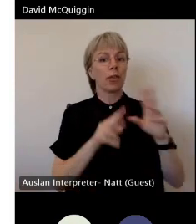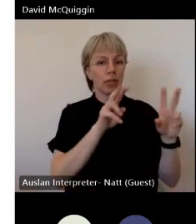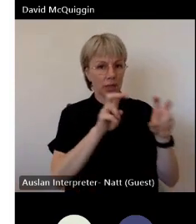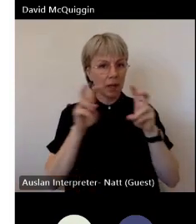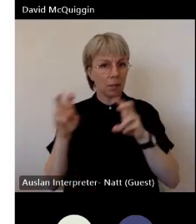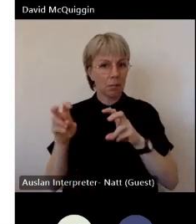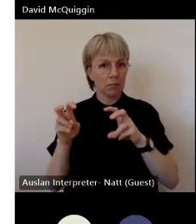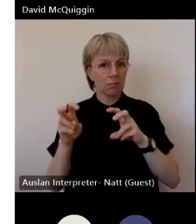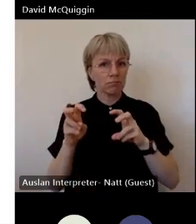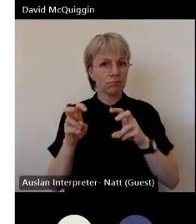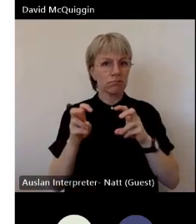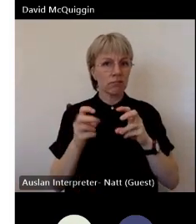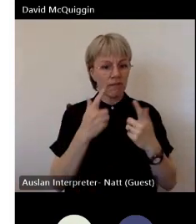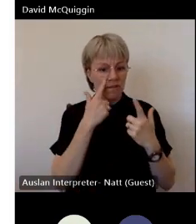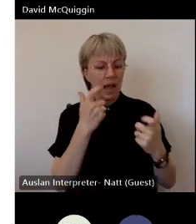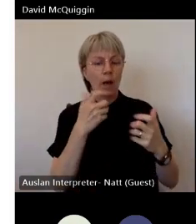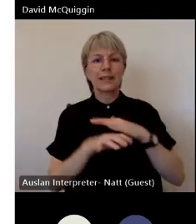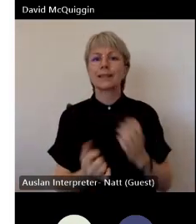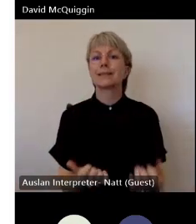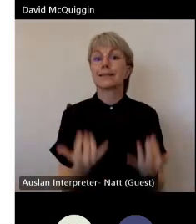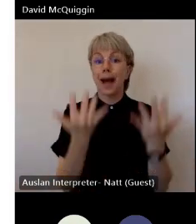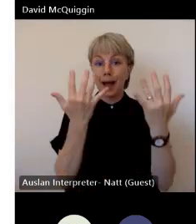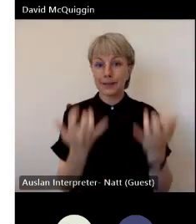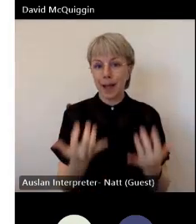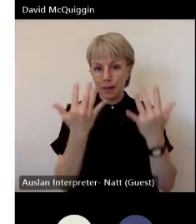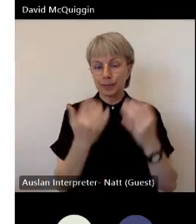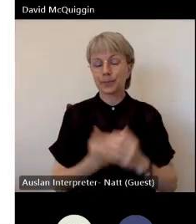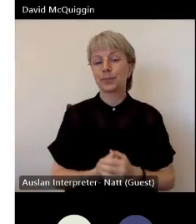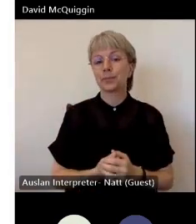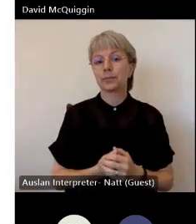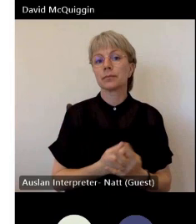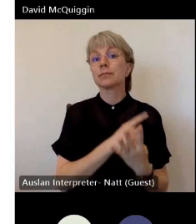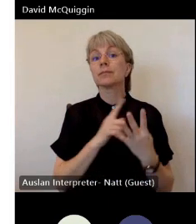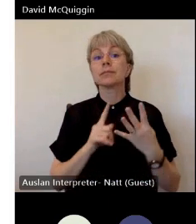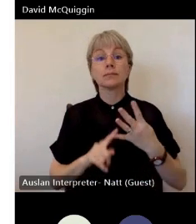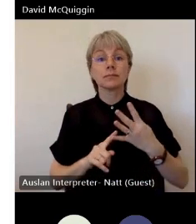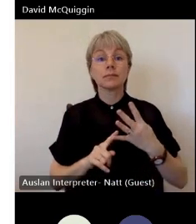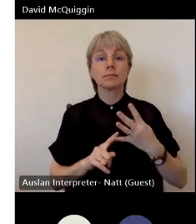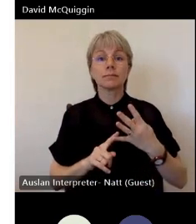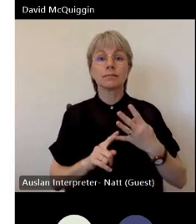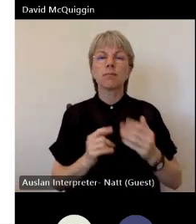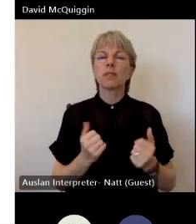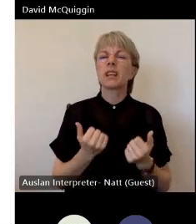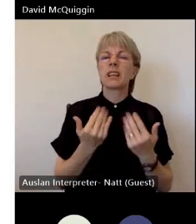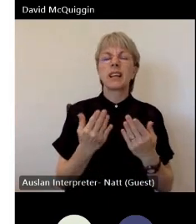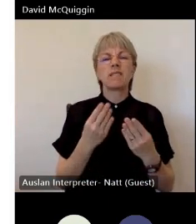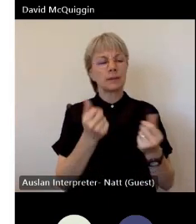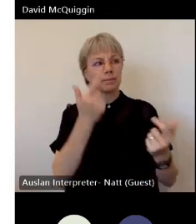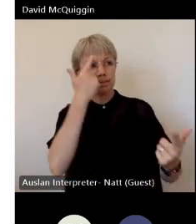from thematic data analysis, and offer some insights into the experiences with